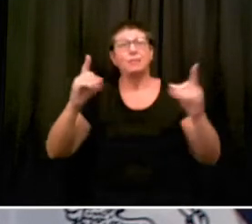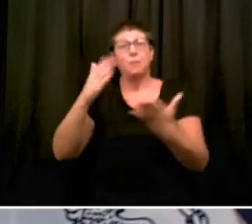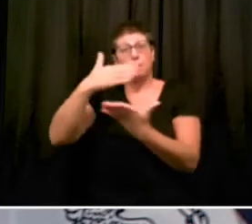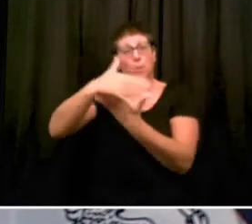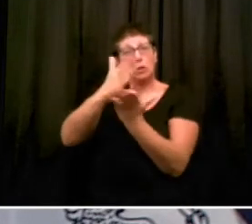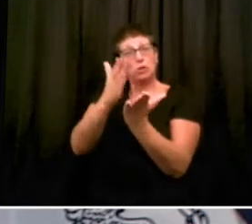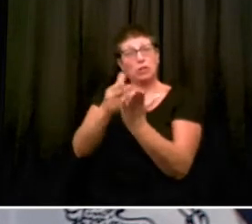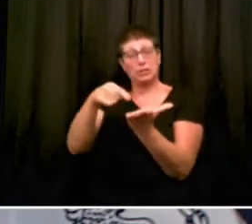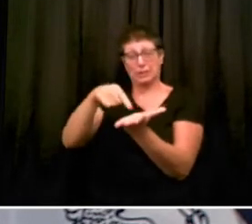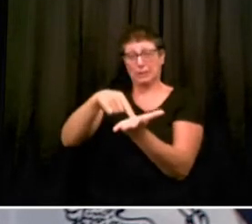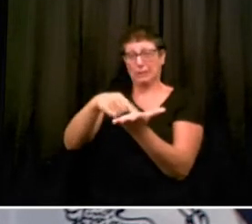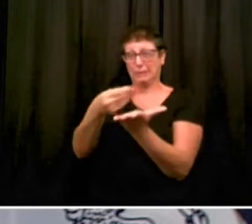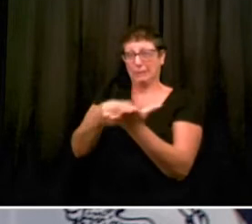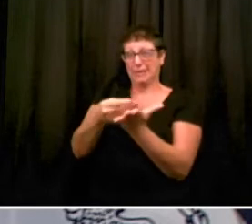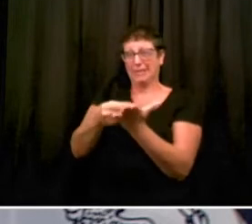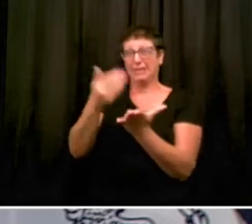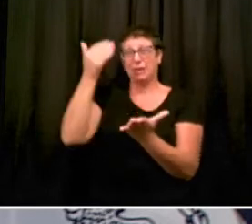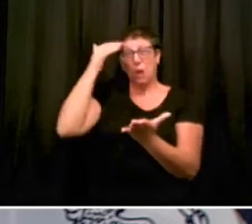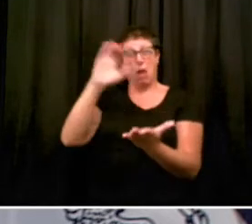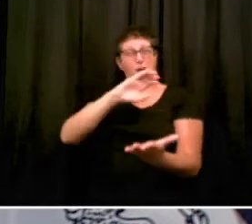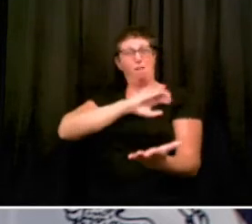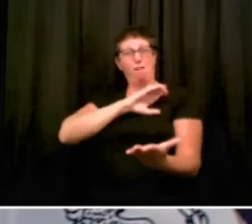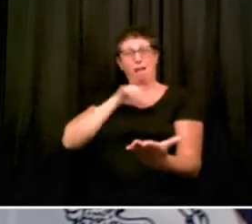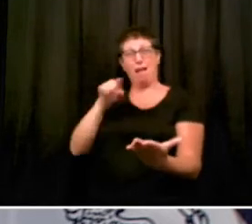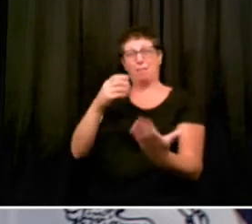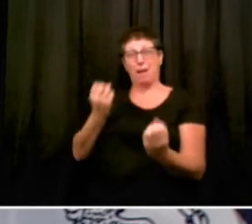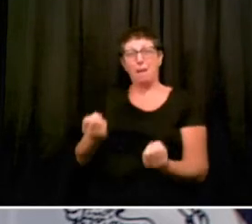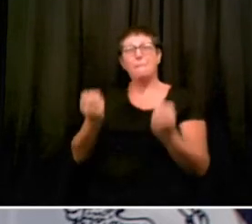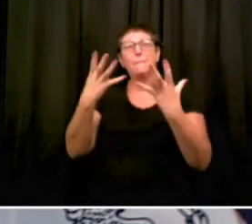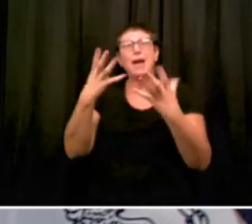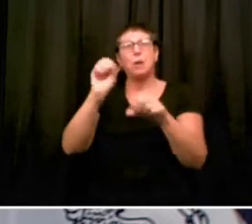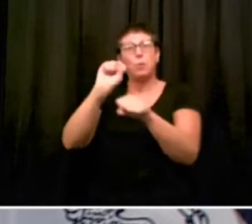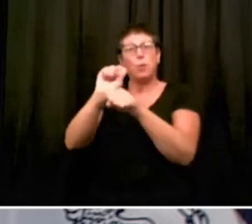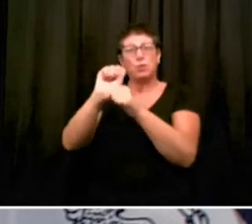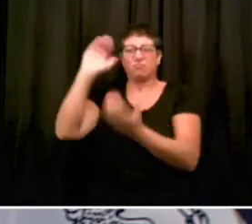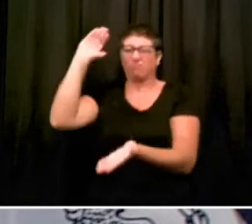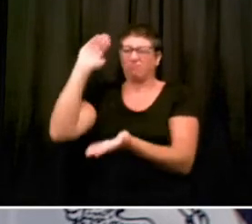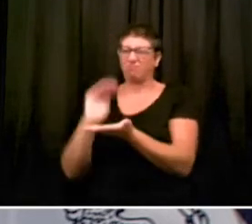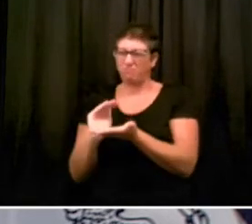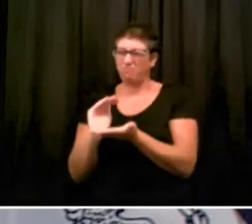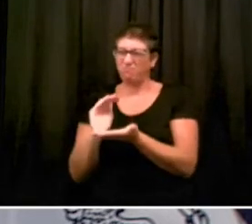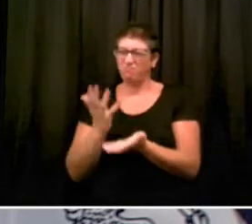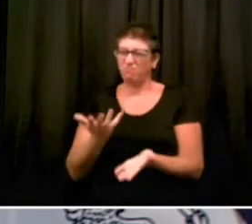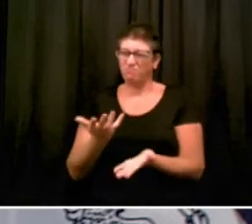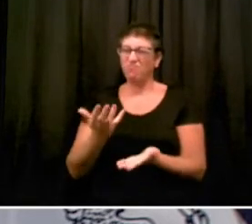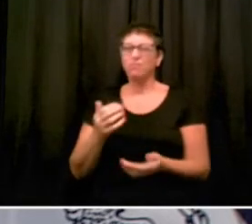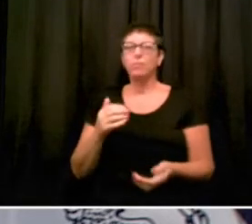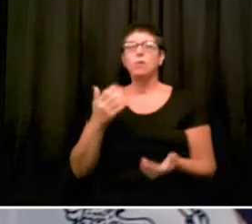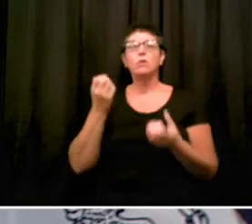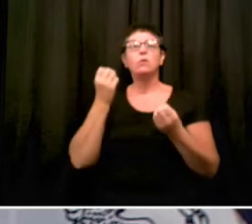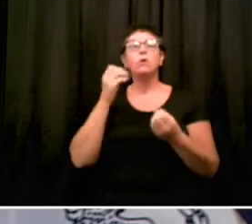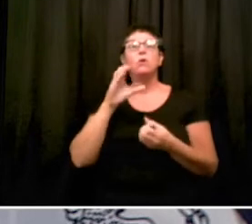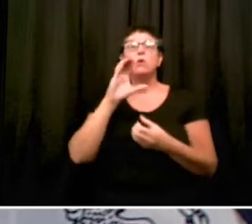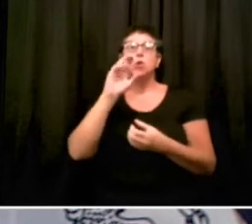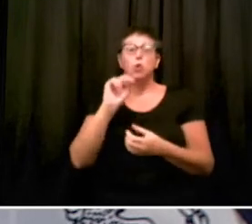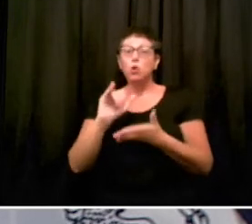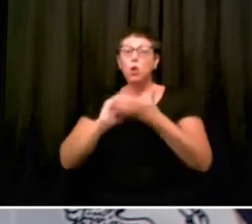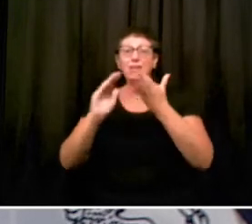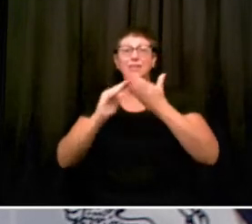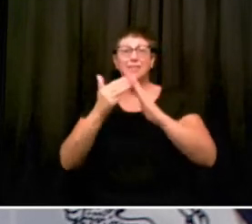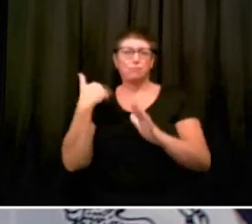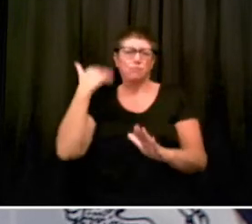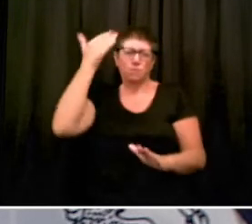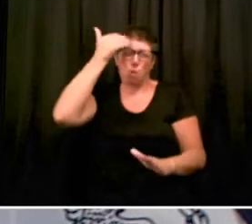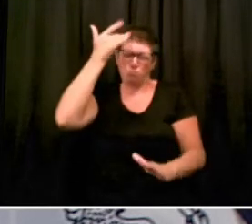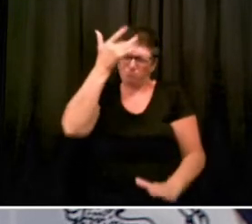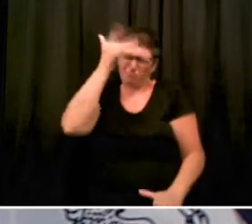Don't ever underestimate them, Marcia. They can count. They know if there's fewer officers and less overtime, there's going to be challenges. They understand we're in the